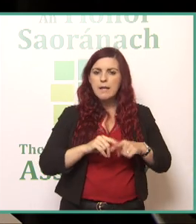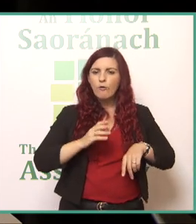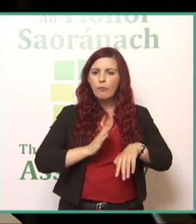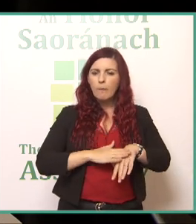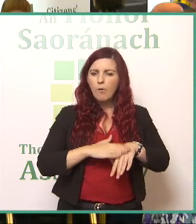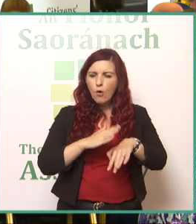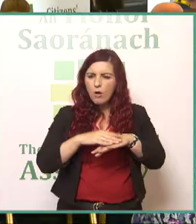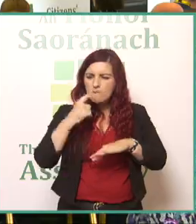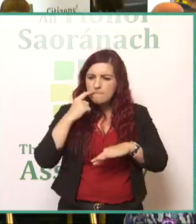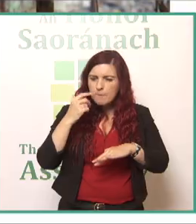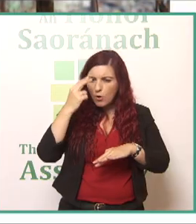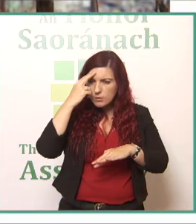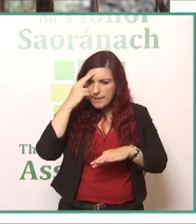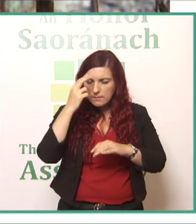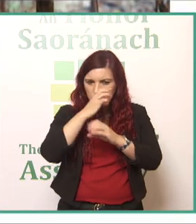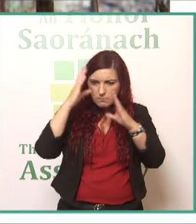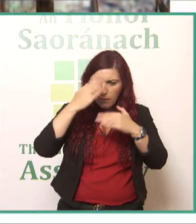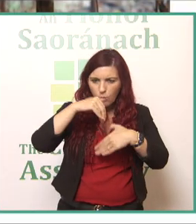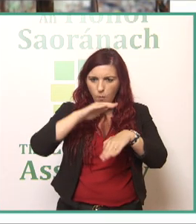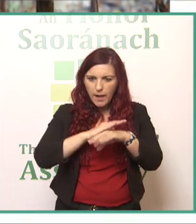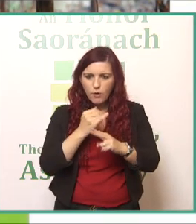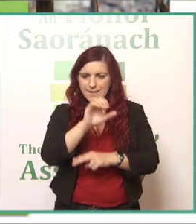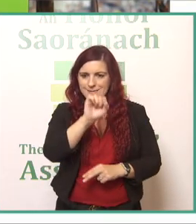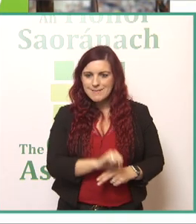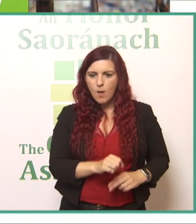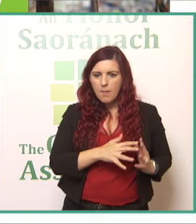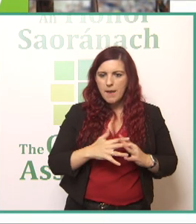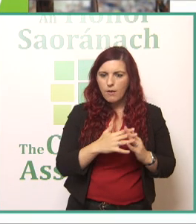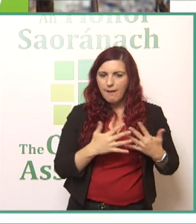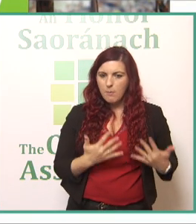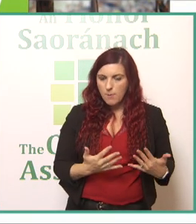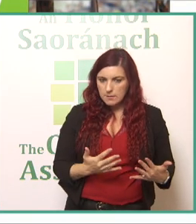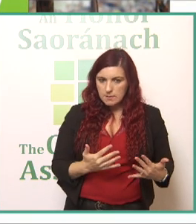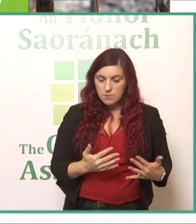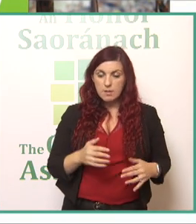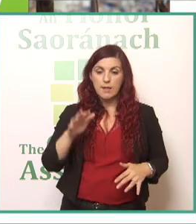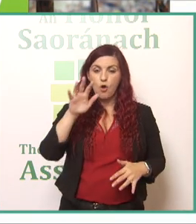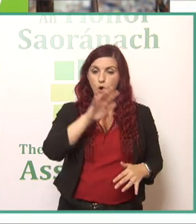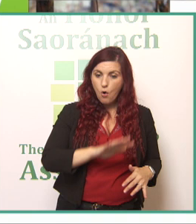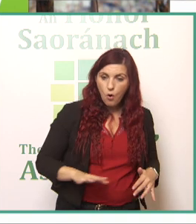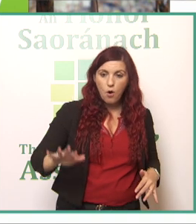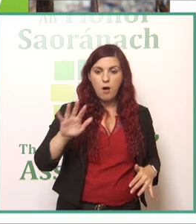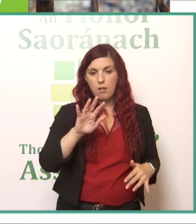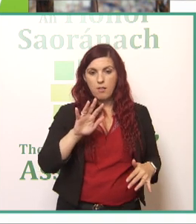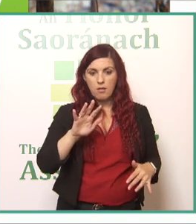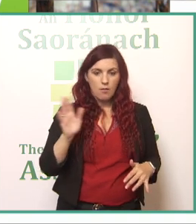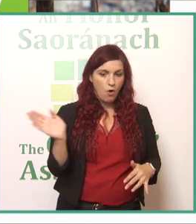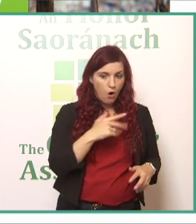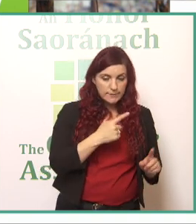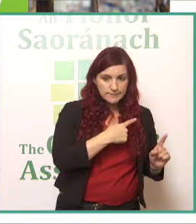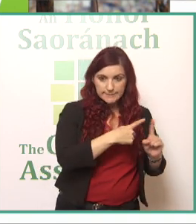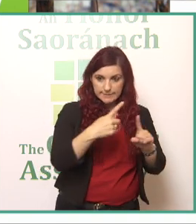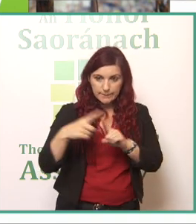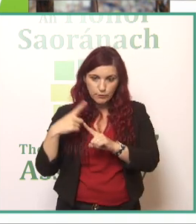furthering our understanding of where the peatlands are in South America. In all of these cases, the peatland, they're all different, they're